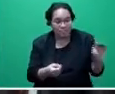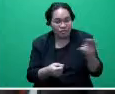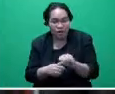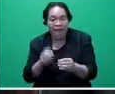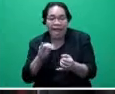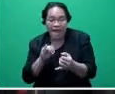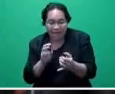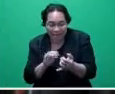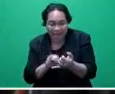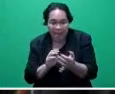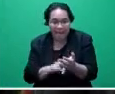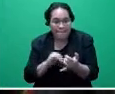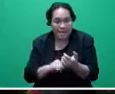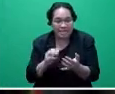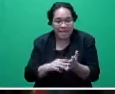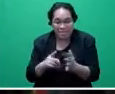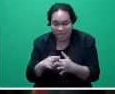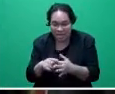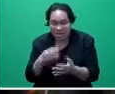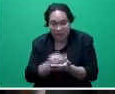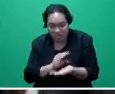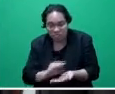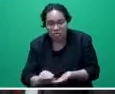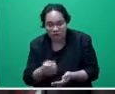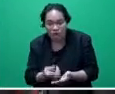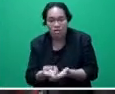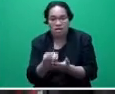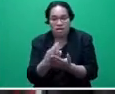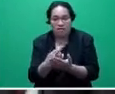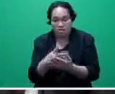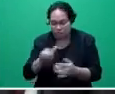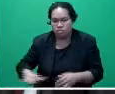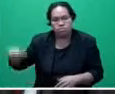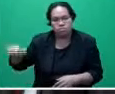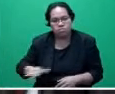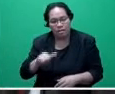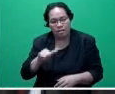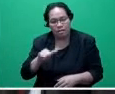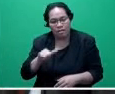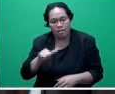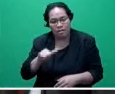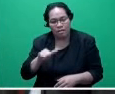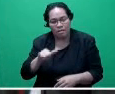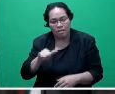MSME loan program, and 60 million for Fiji recovery rebate program with the Bulla Bubble and Bulla